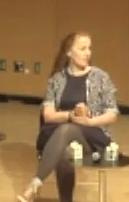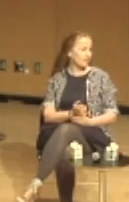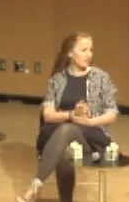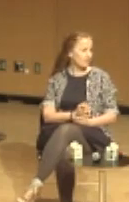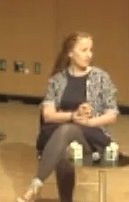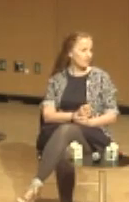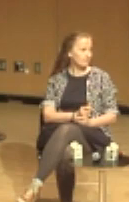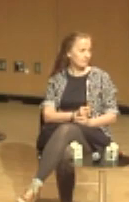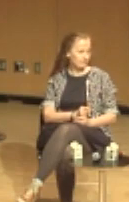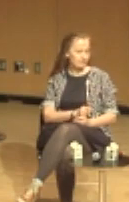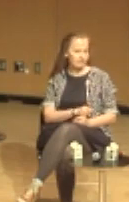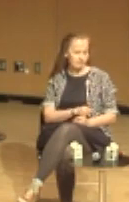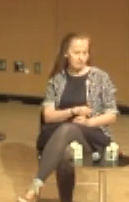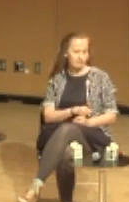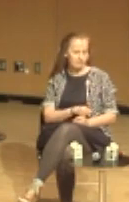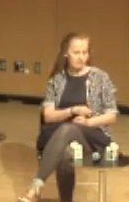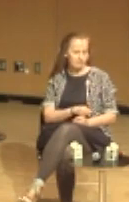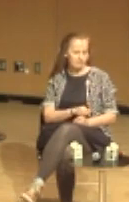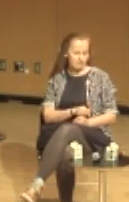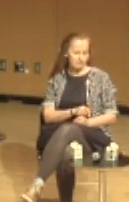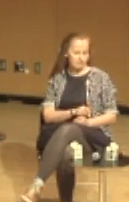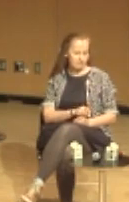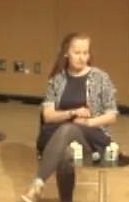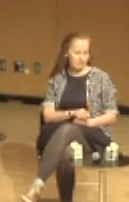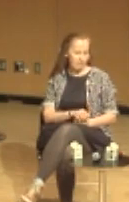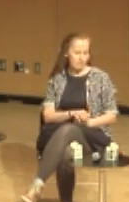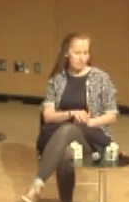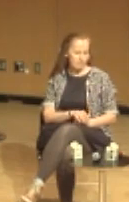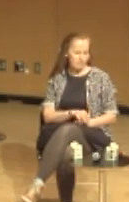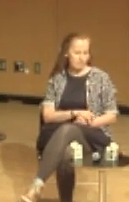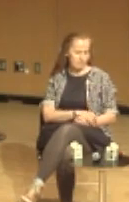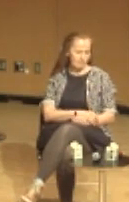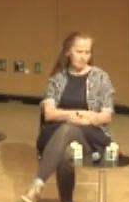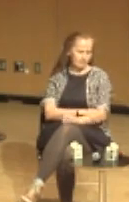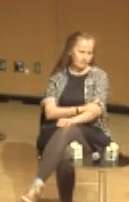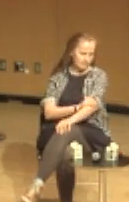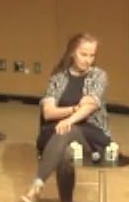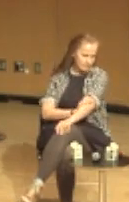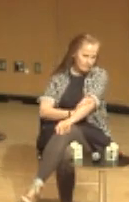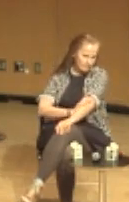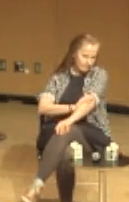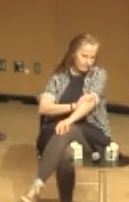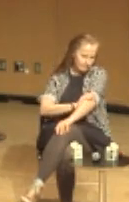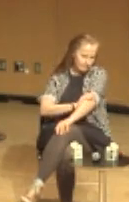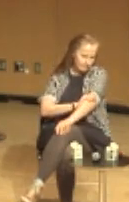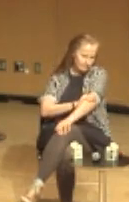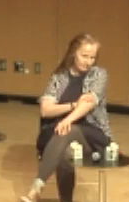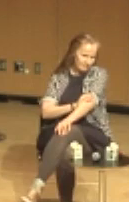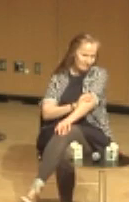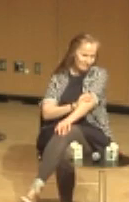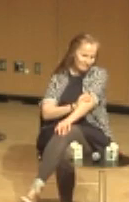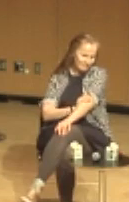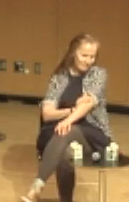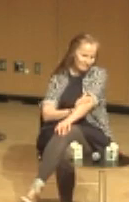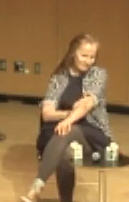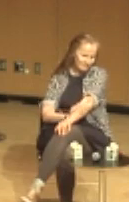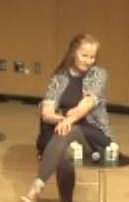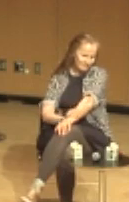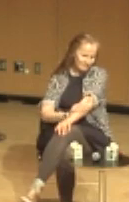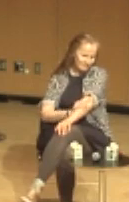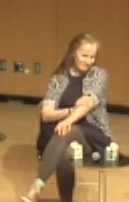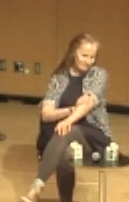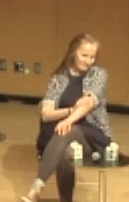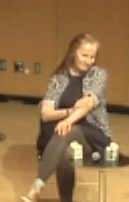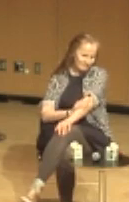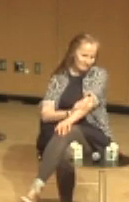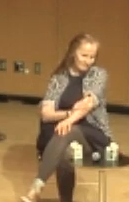um yeah there's a lot of suicide and and people kept saying to me they're like Sarah this is so dark like and and and and for me